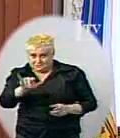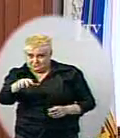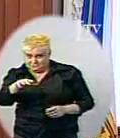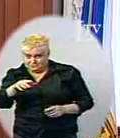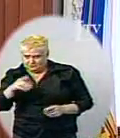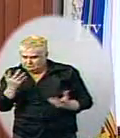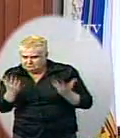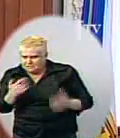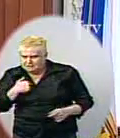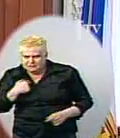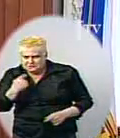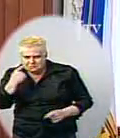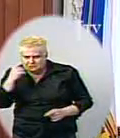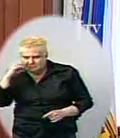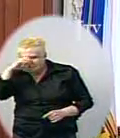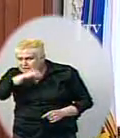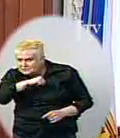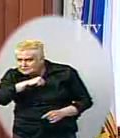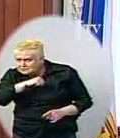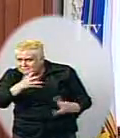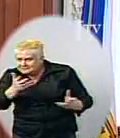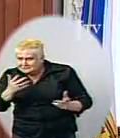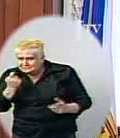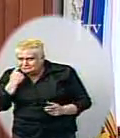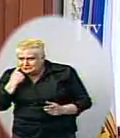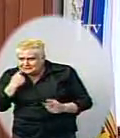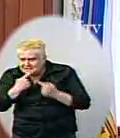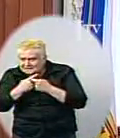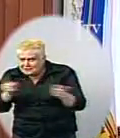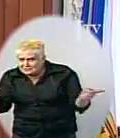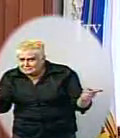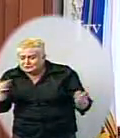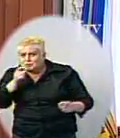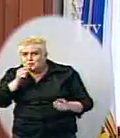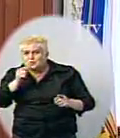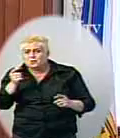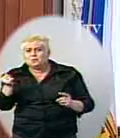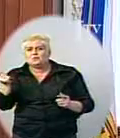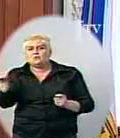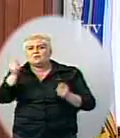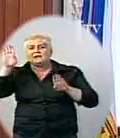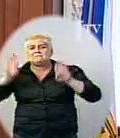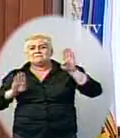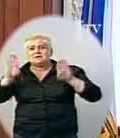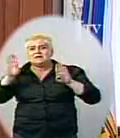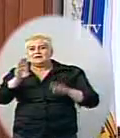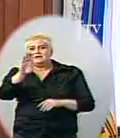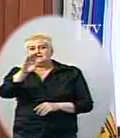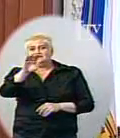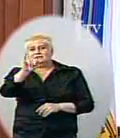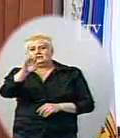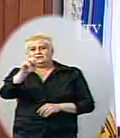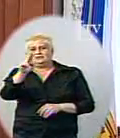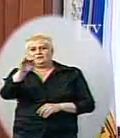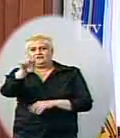the announcement, Irving Shipyards was the successful bidder for the